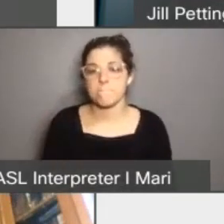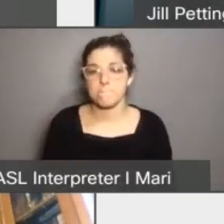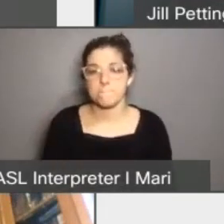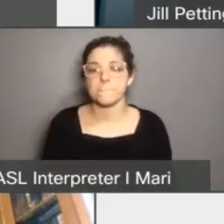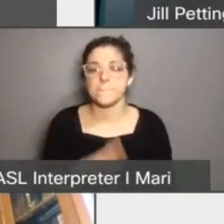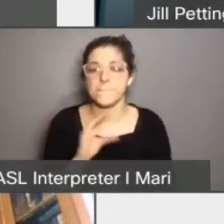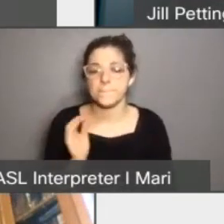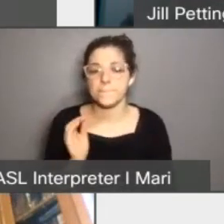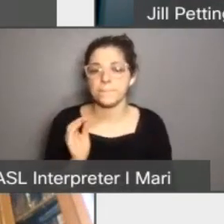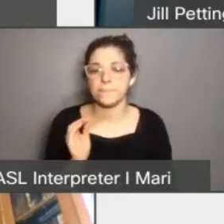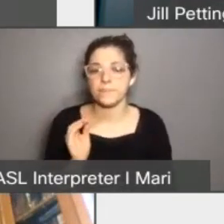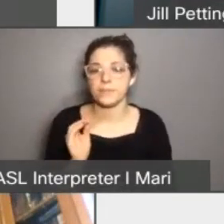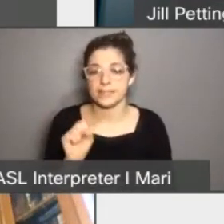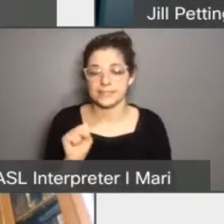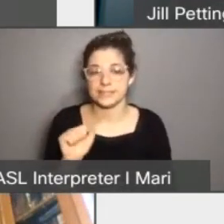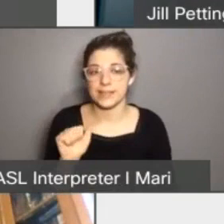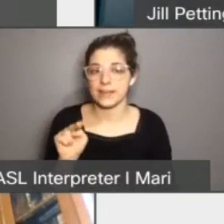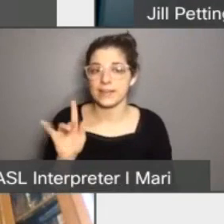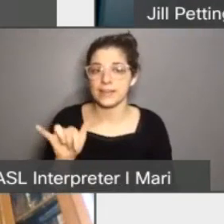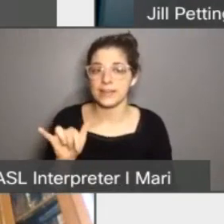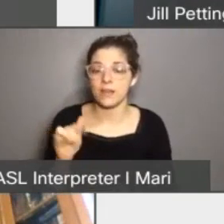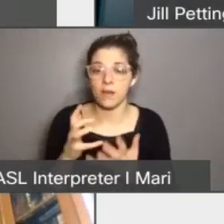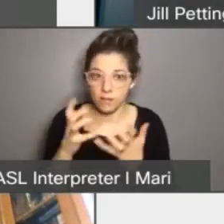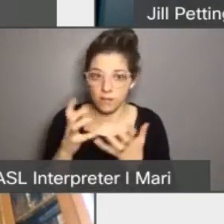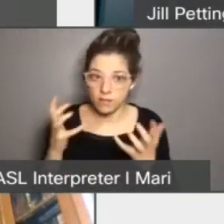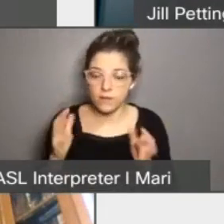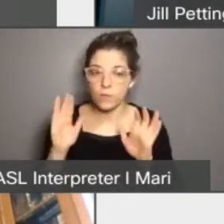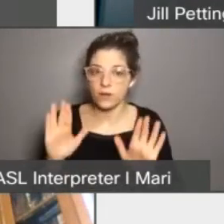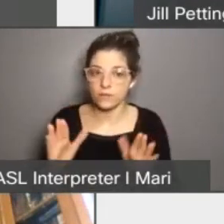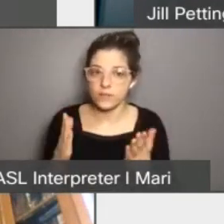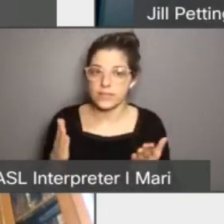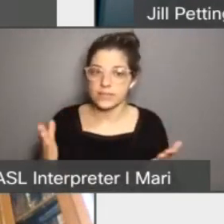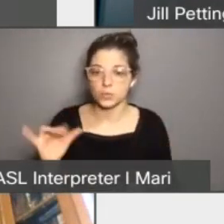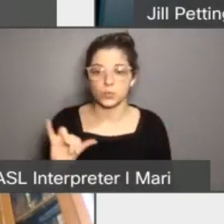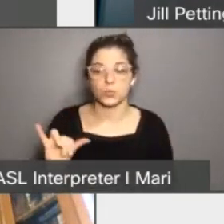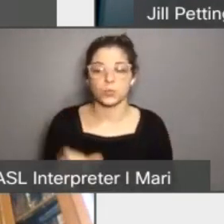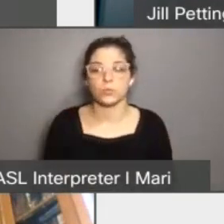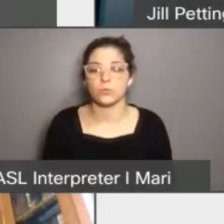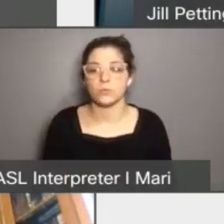And Sandy's does a lot of wonderful things too.